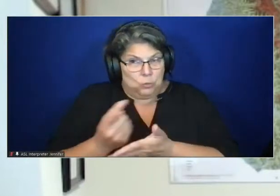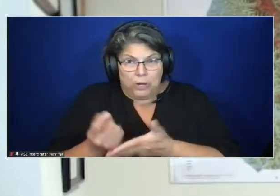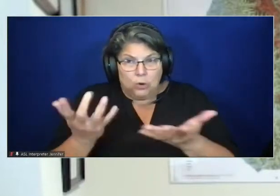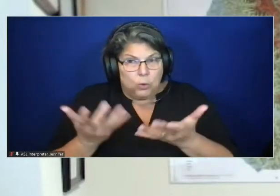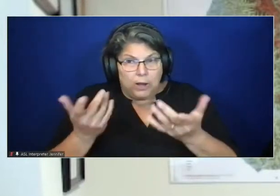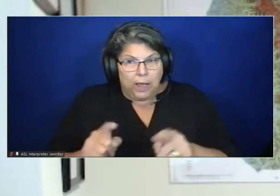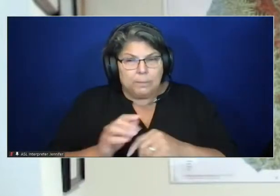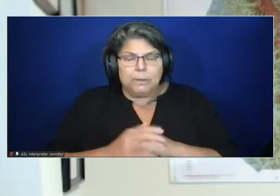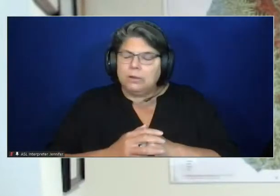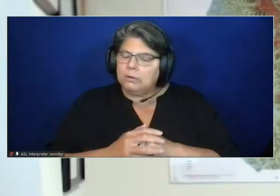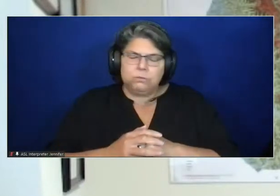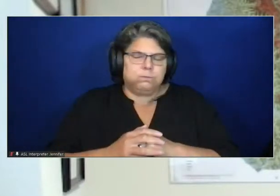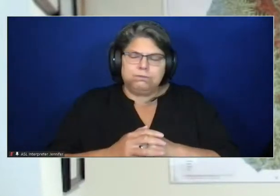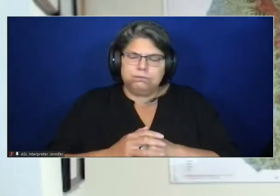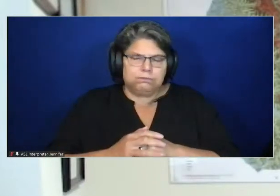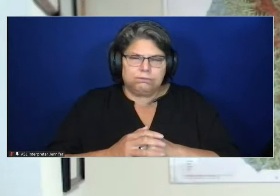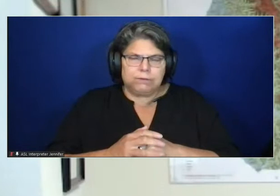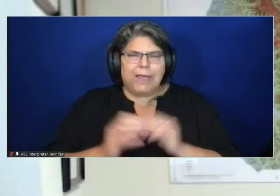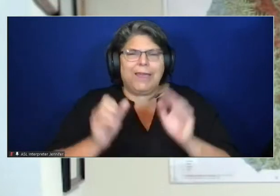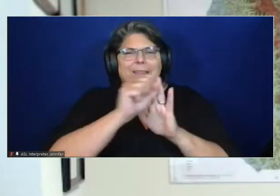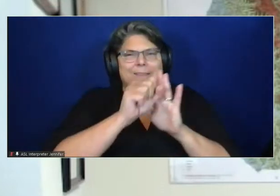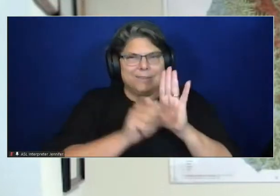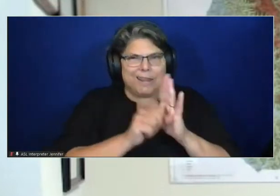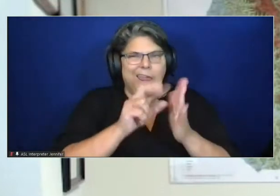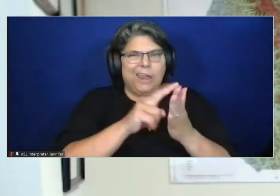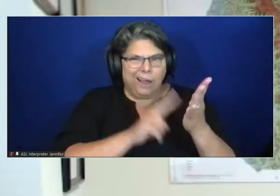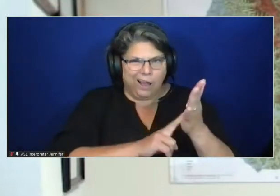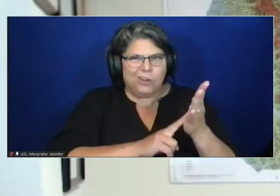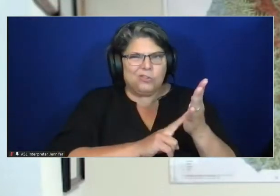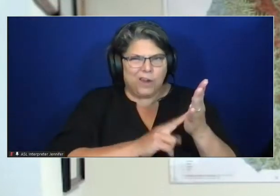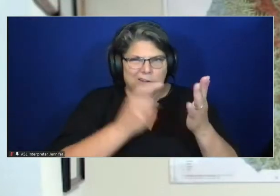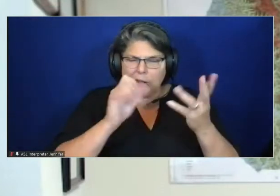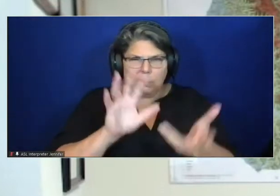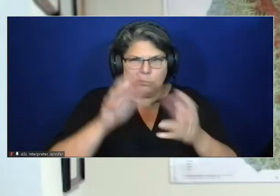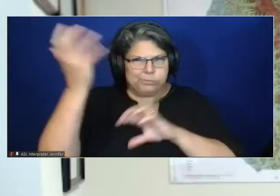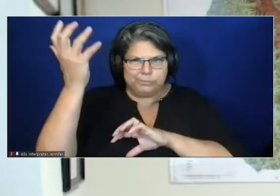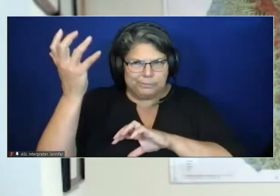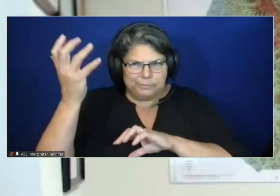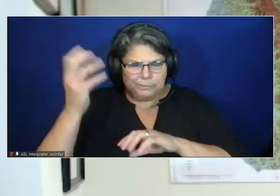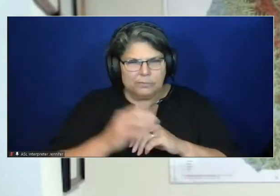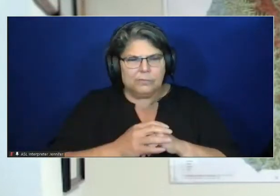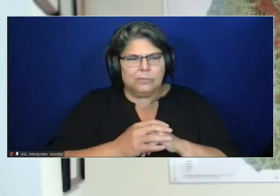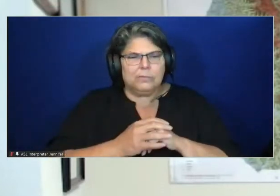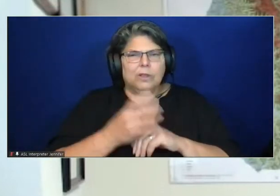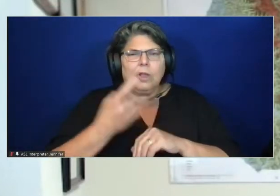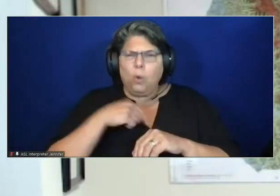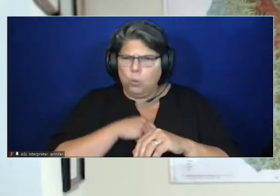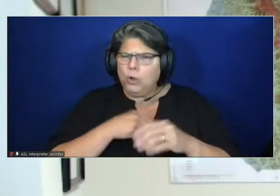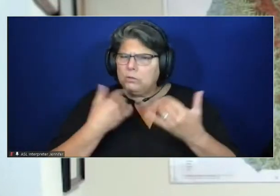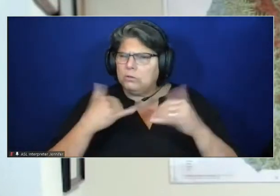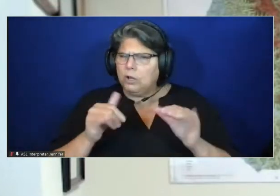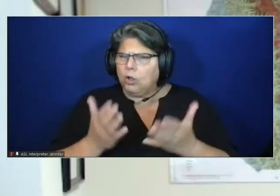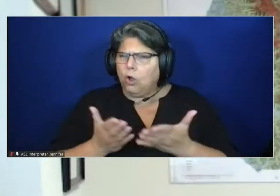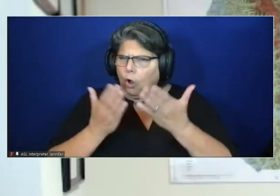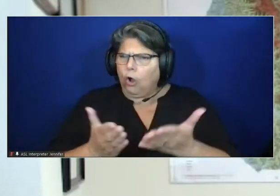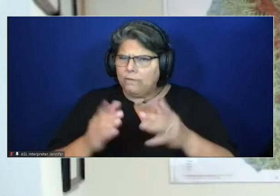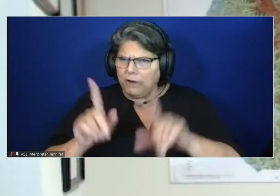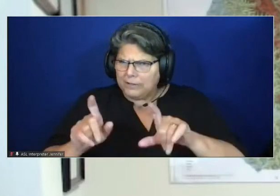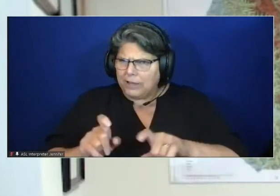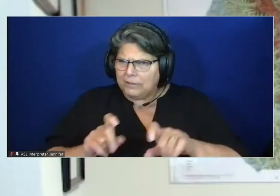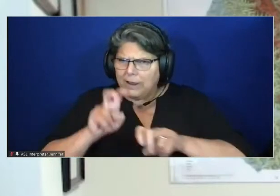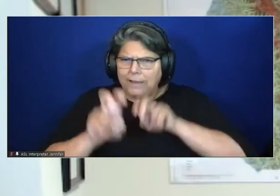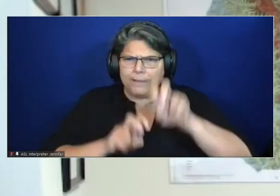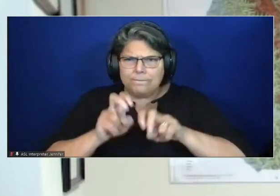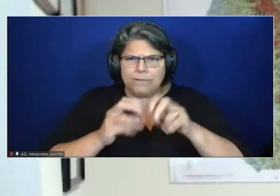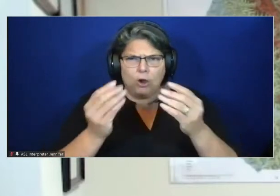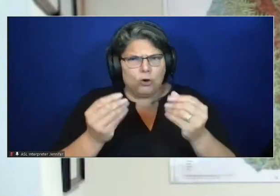lot of mixing up on the part of the state contractor. In fact, we continue to, of course, offer testing at the fairgrounds 7